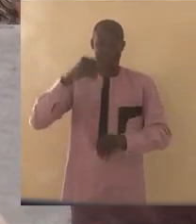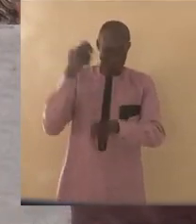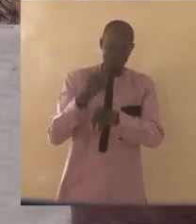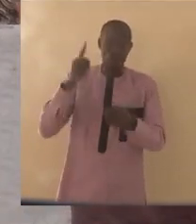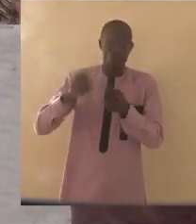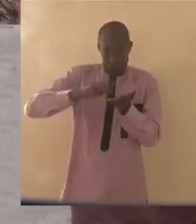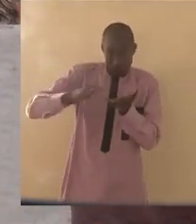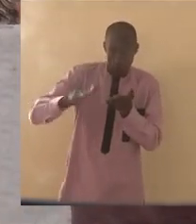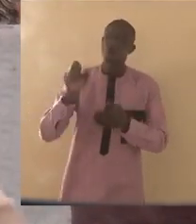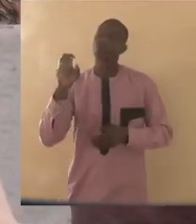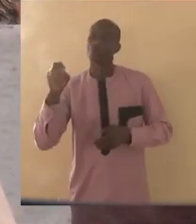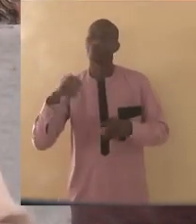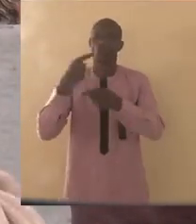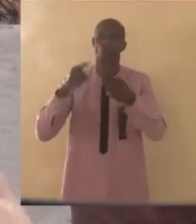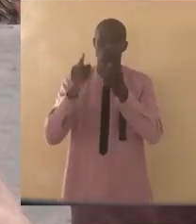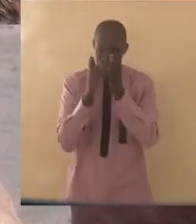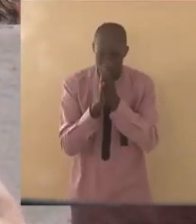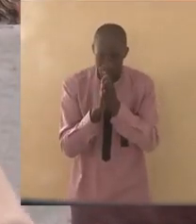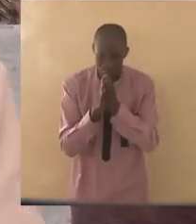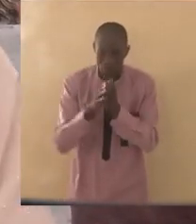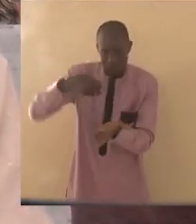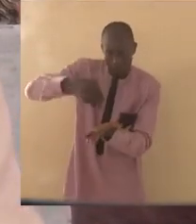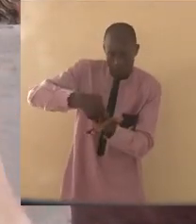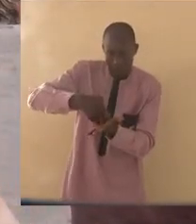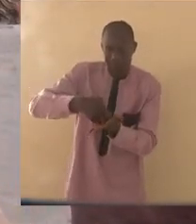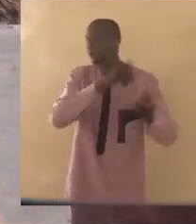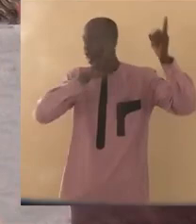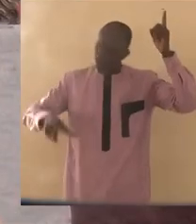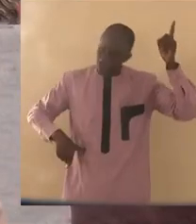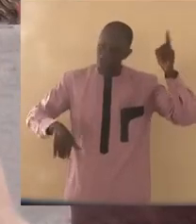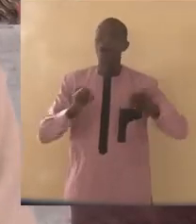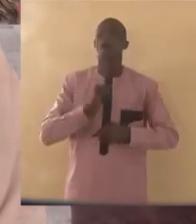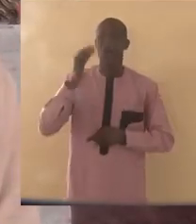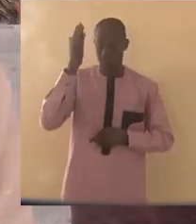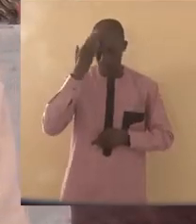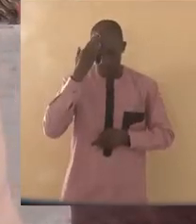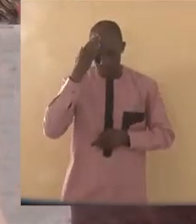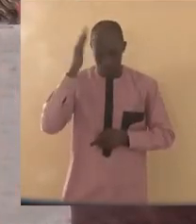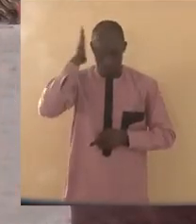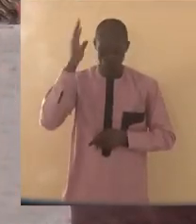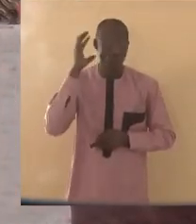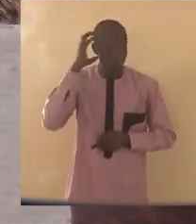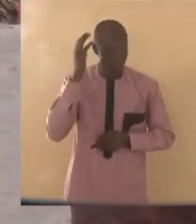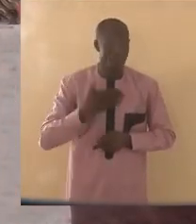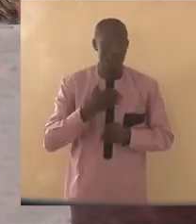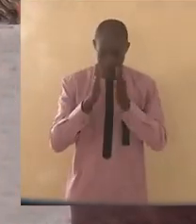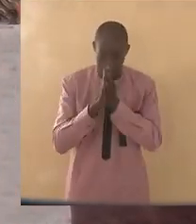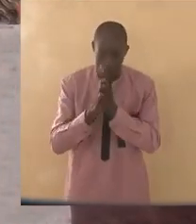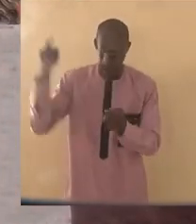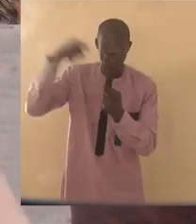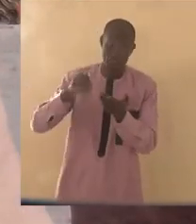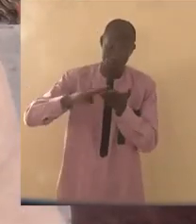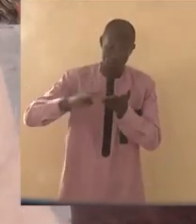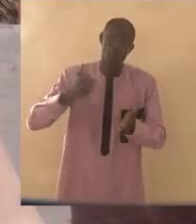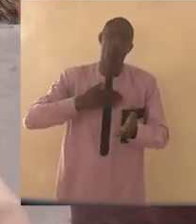finding it difficult to forgive. So you go to pray. And you kneel down and you say, Lord, I know you will not hear any other prayer of mine until